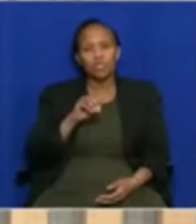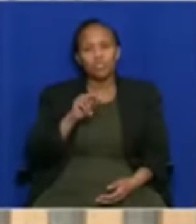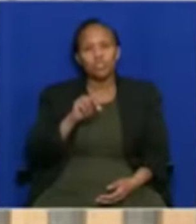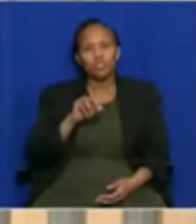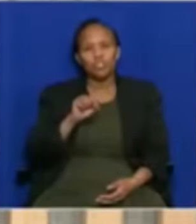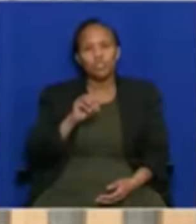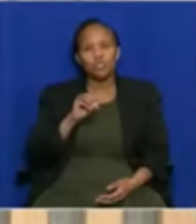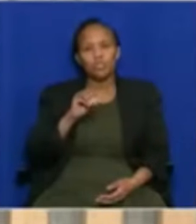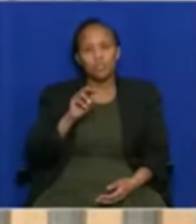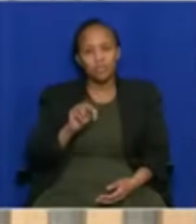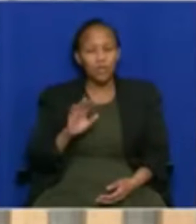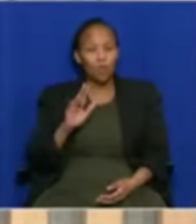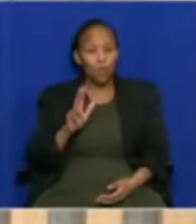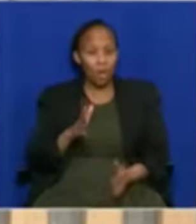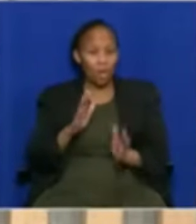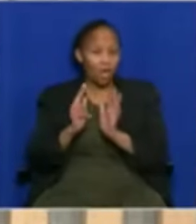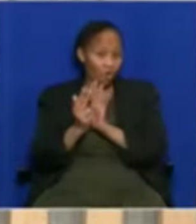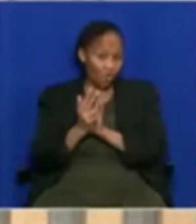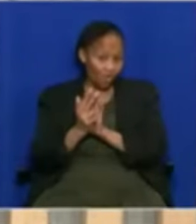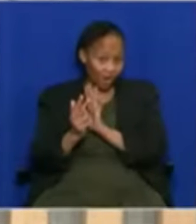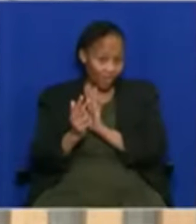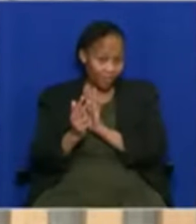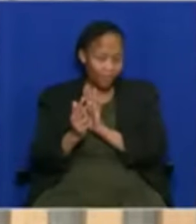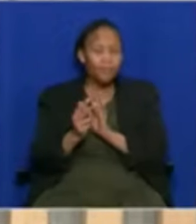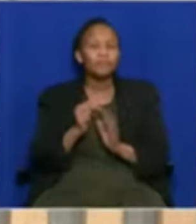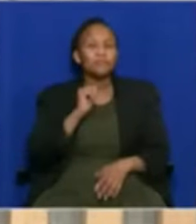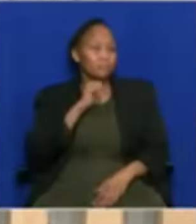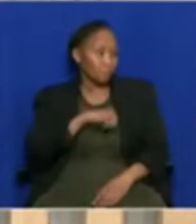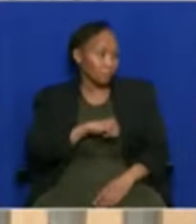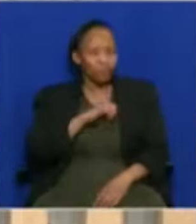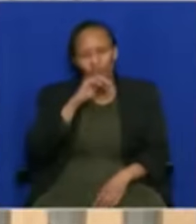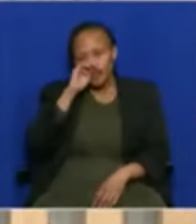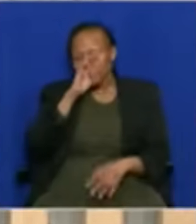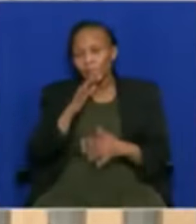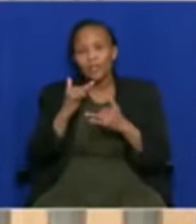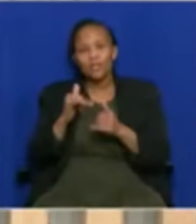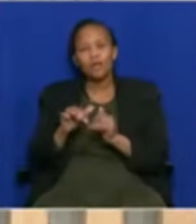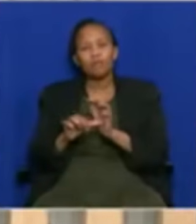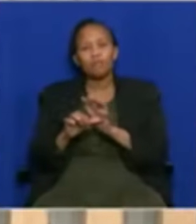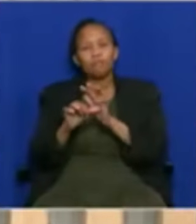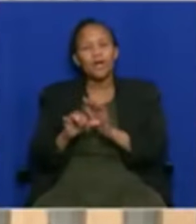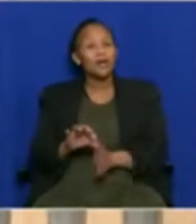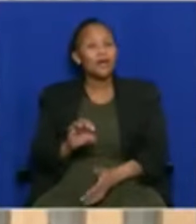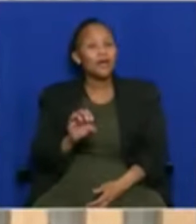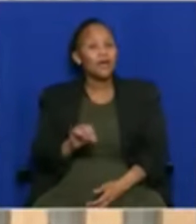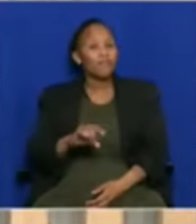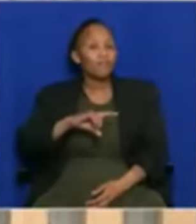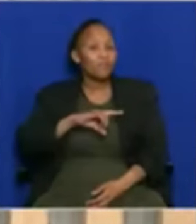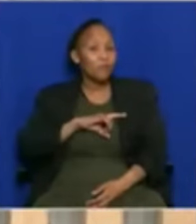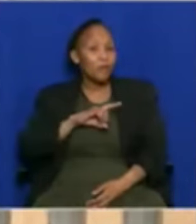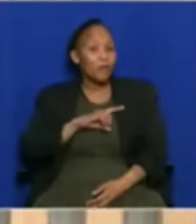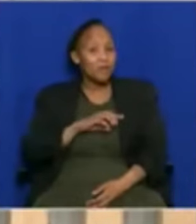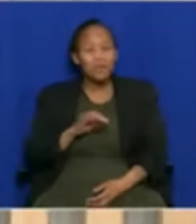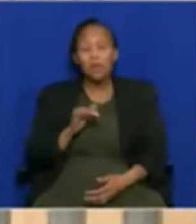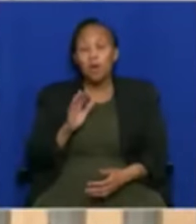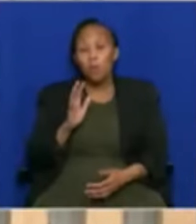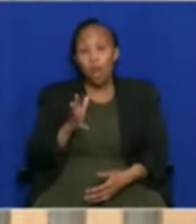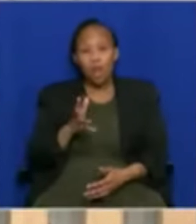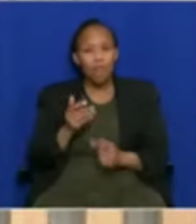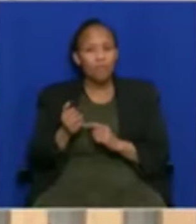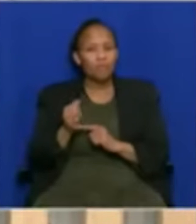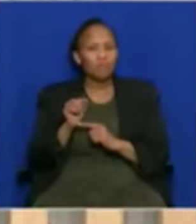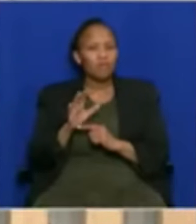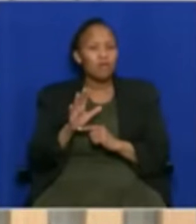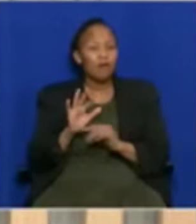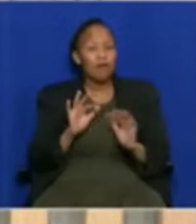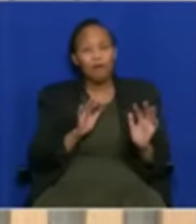And that is important because otherwise it would appear that on the basis of investigating